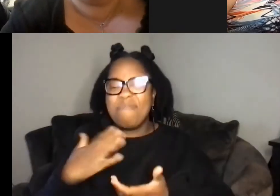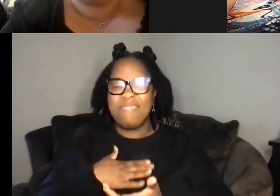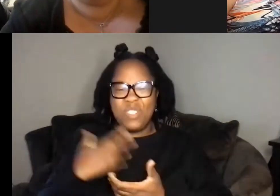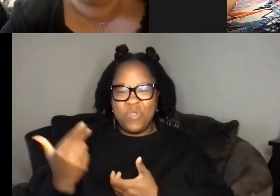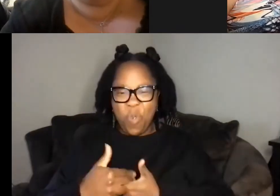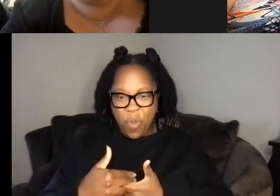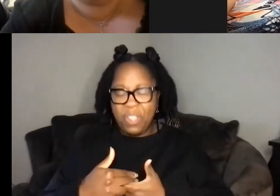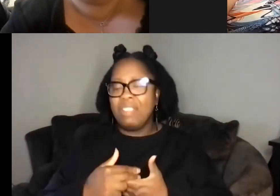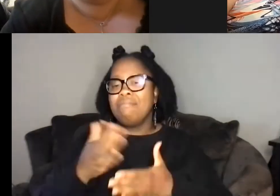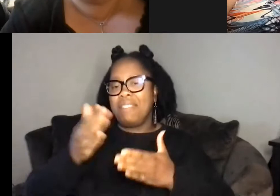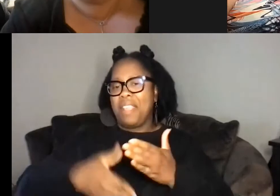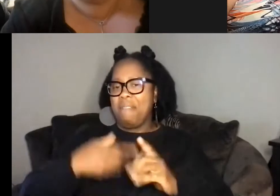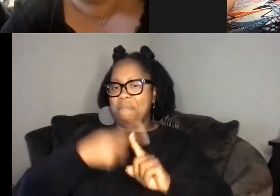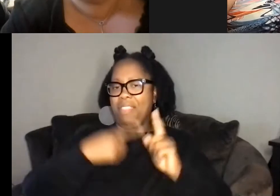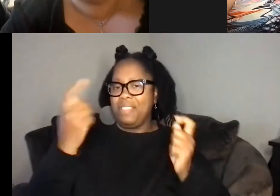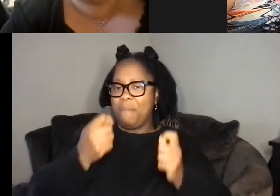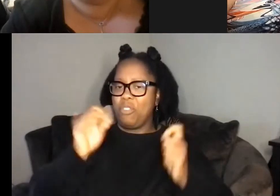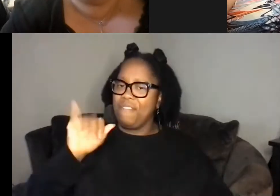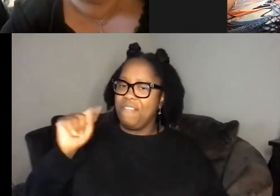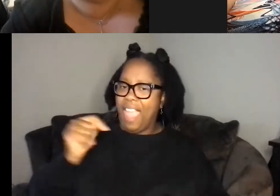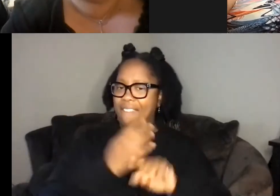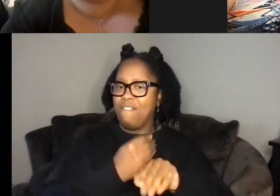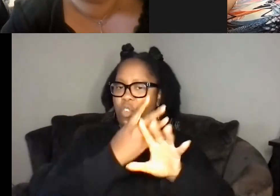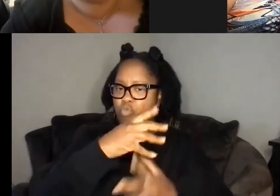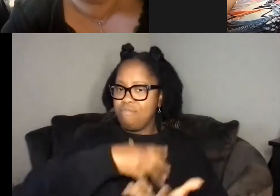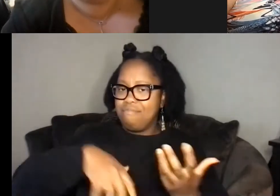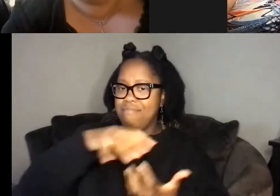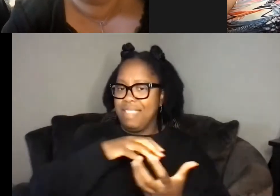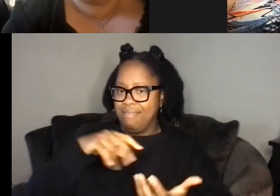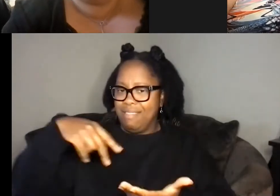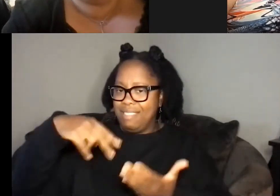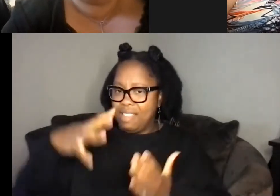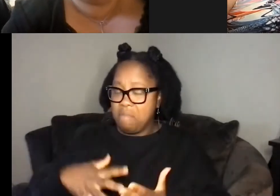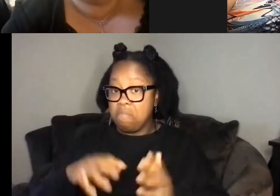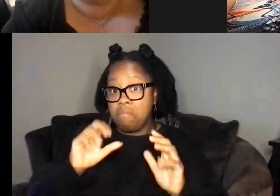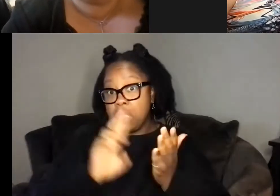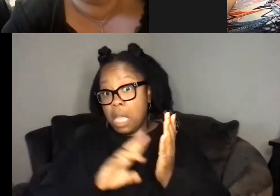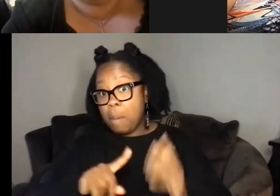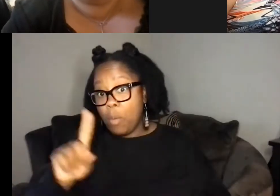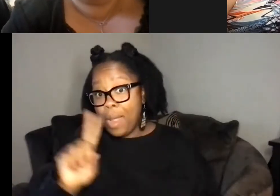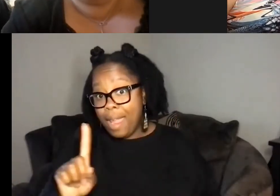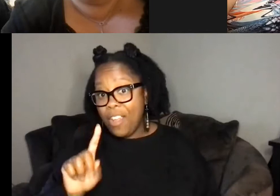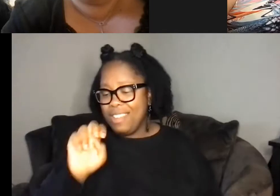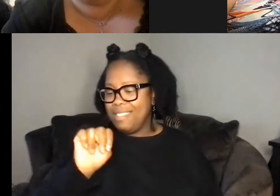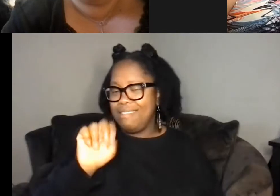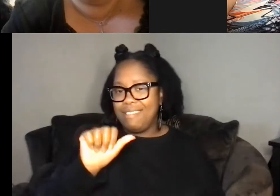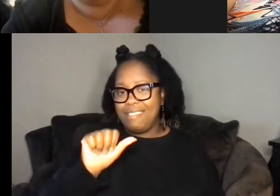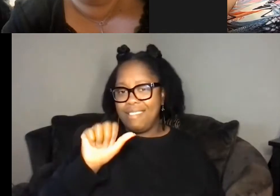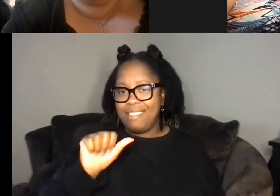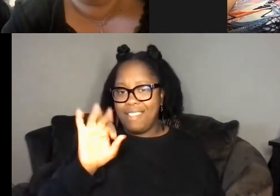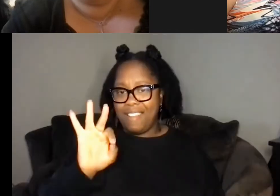month in celebration at our Fat Virtual Mixer. That too can be signed up for on our website, naafa.org,